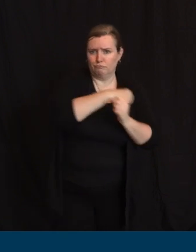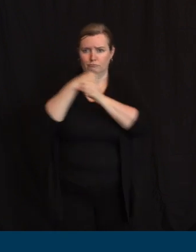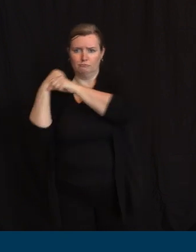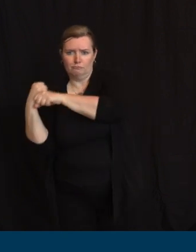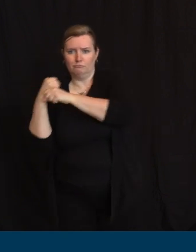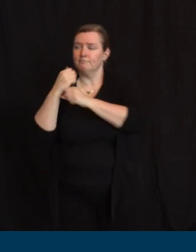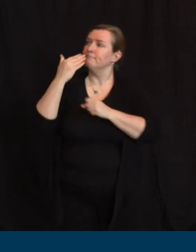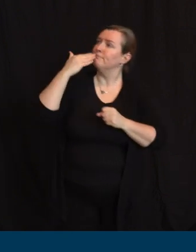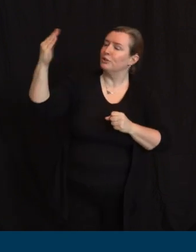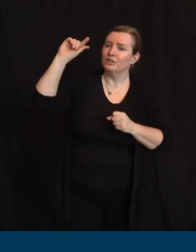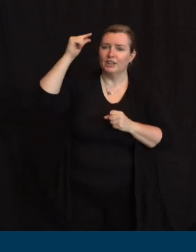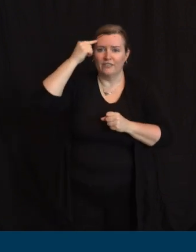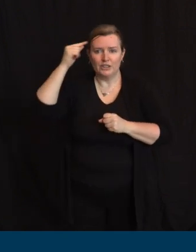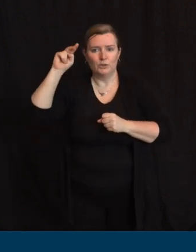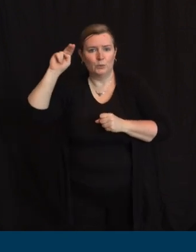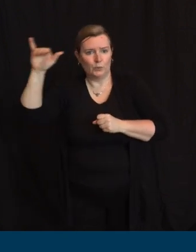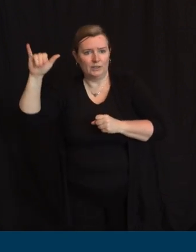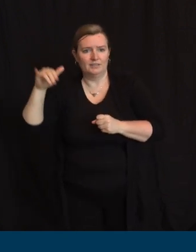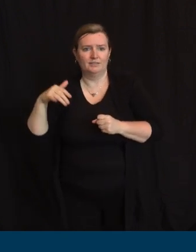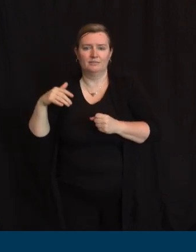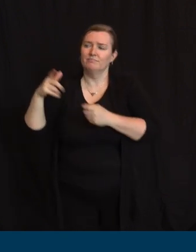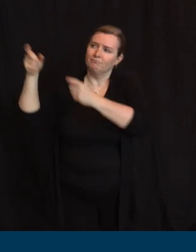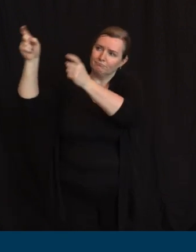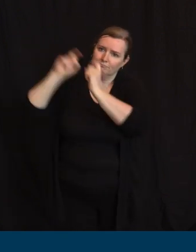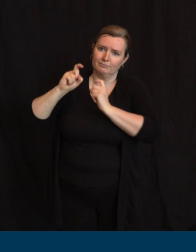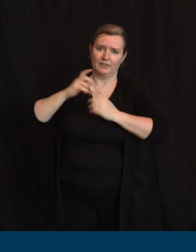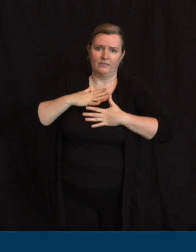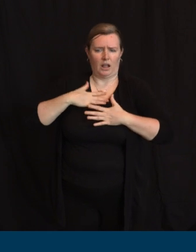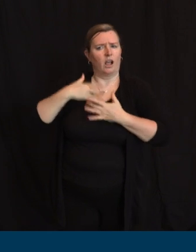will return the favor.